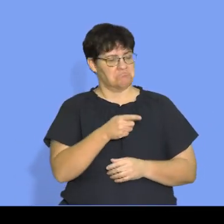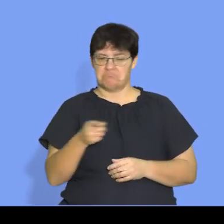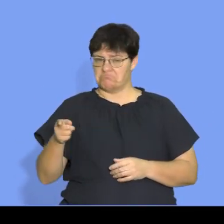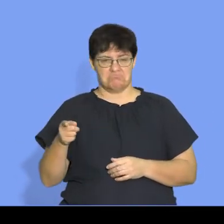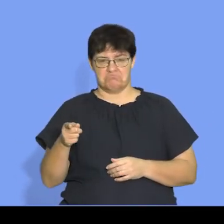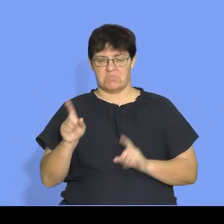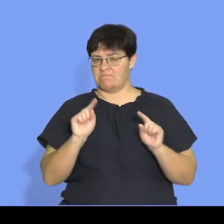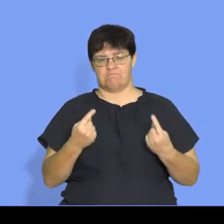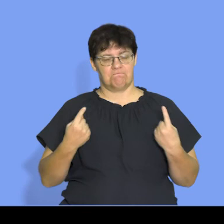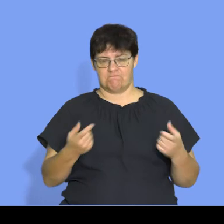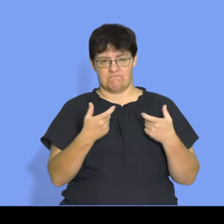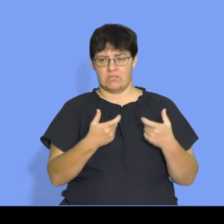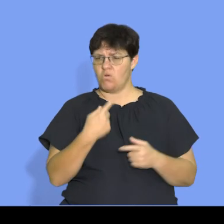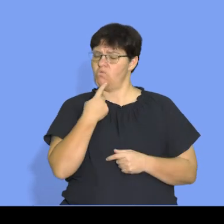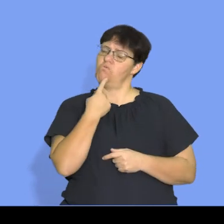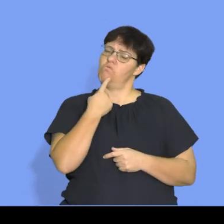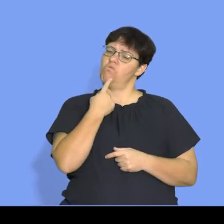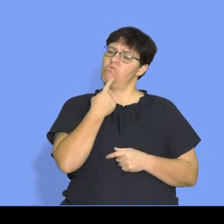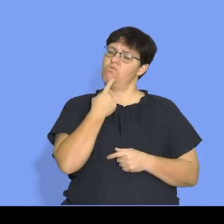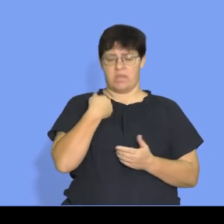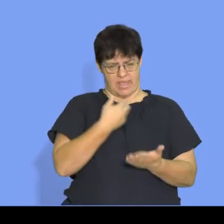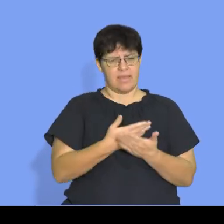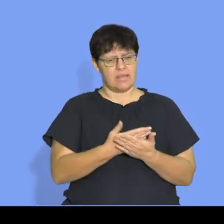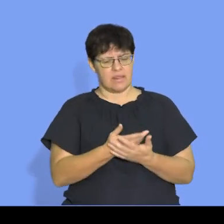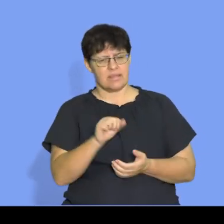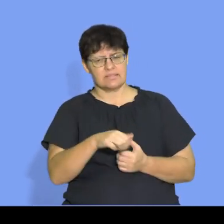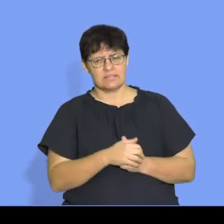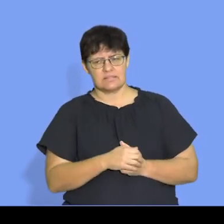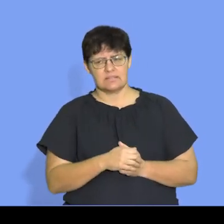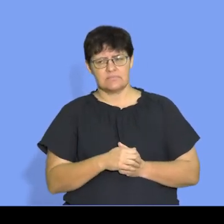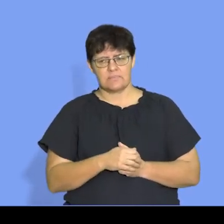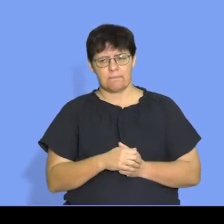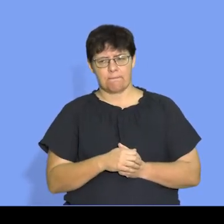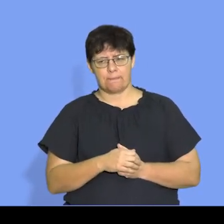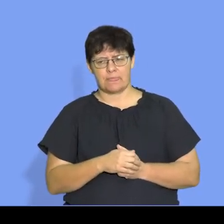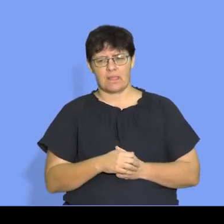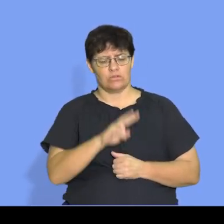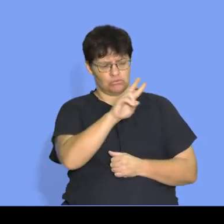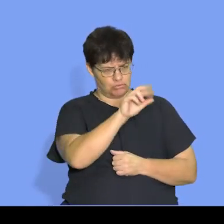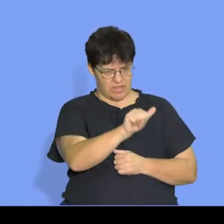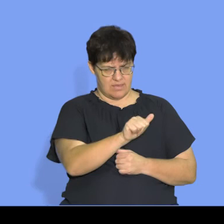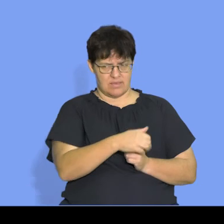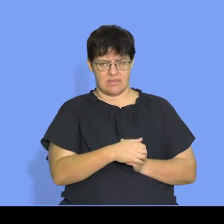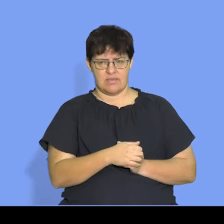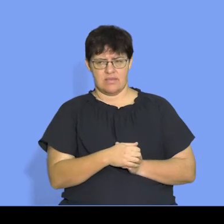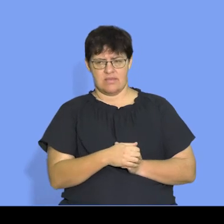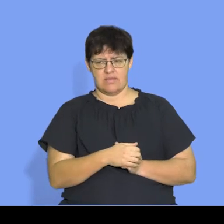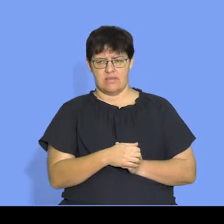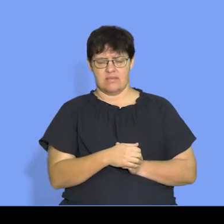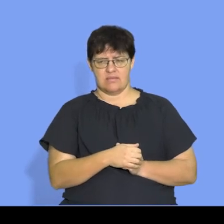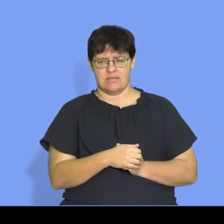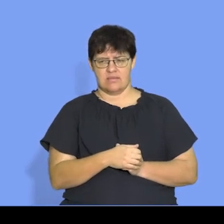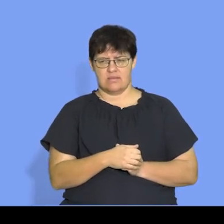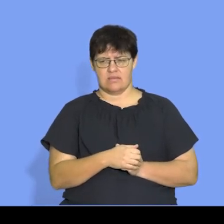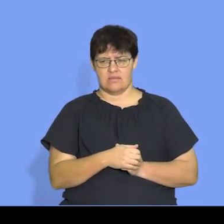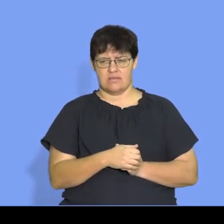factorize. Oh, yeah, I can definitely factorize this. So it's 2a, and I will need